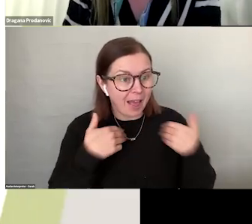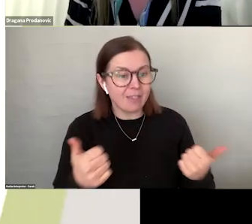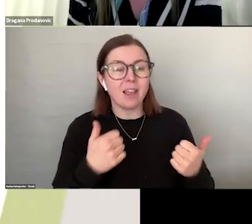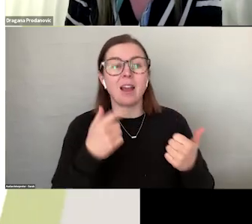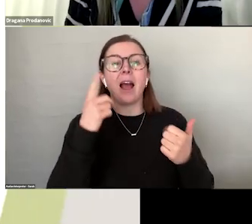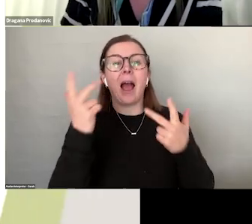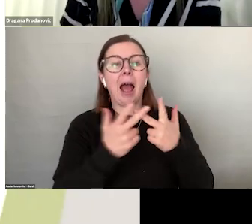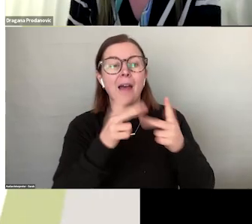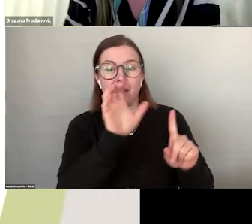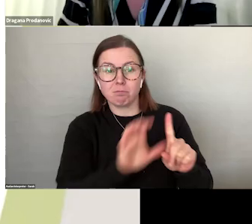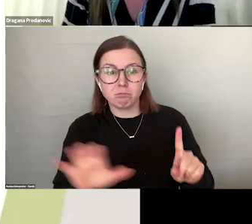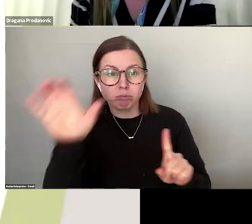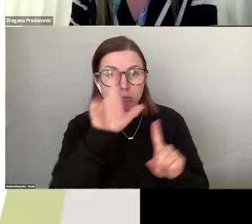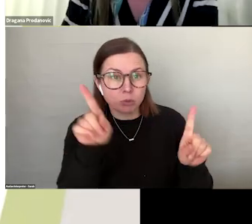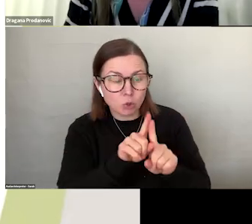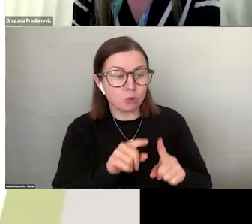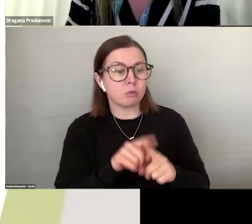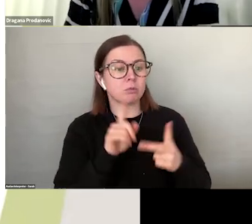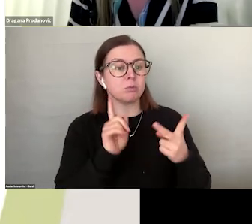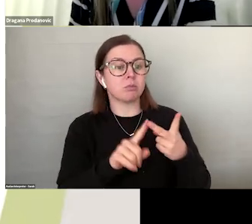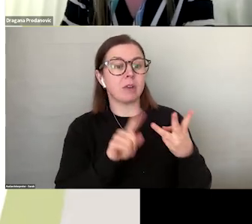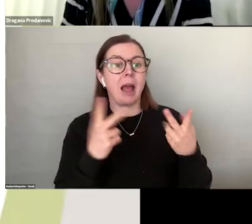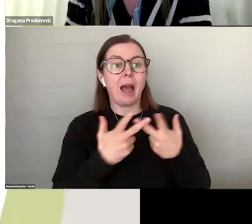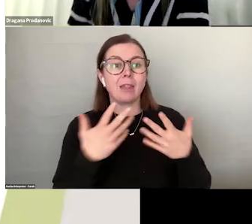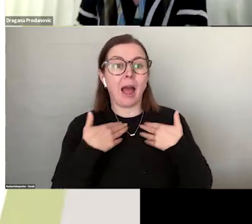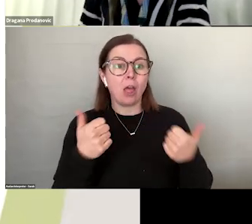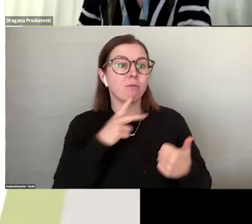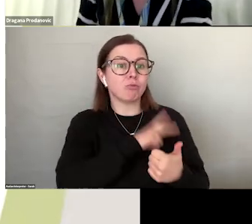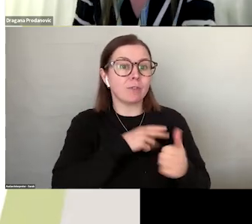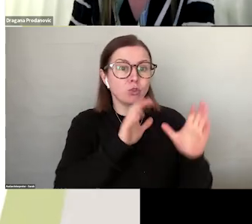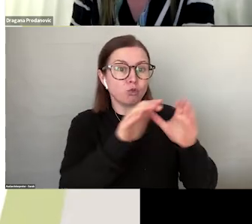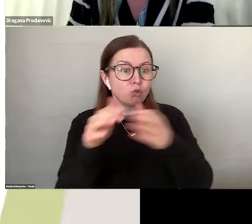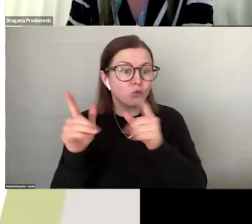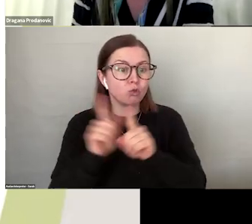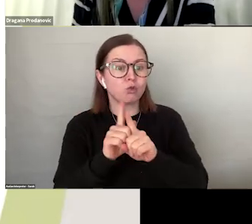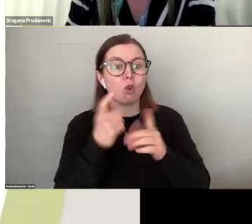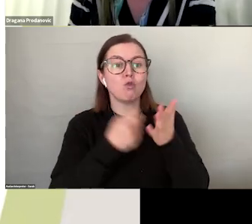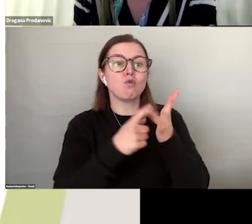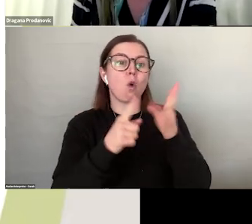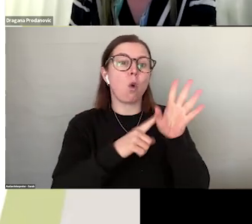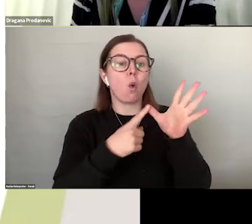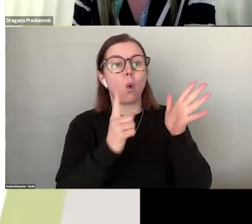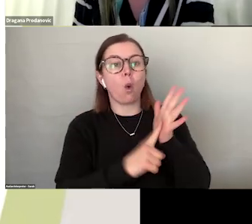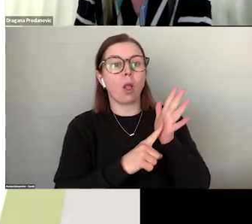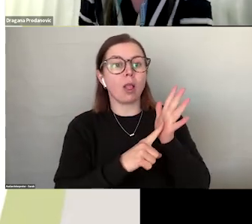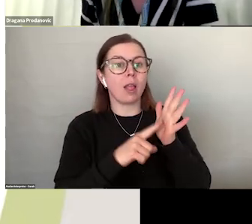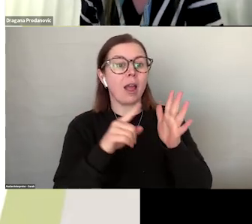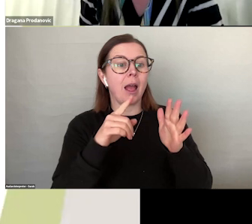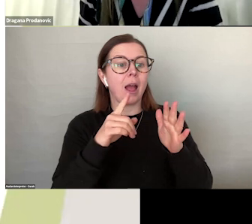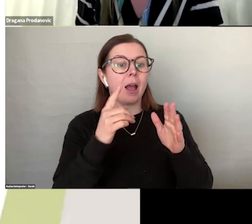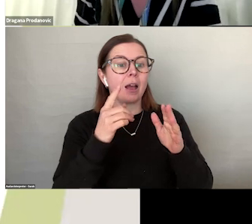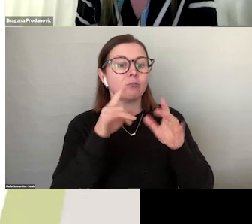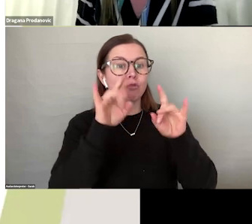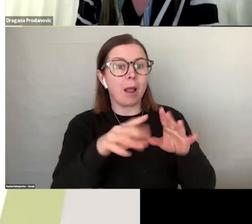territory. We looked at health professional bodies like Royal Australian College of General Practitioners, and we looked at